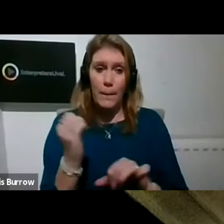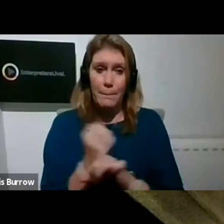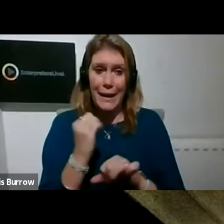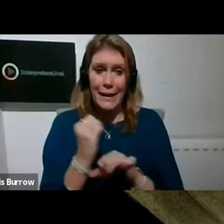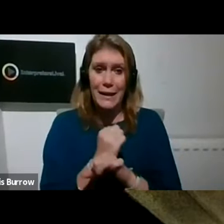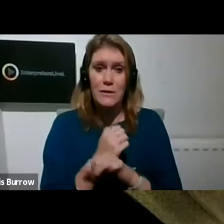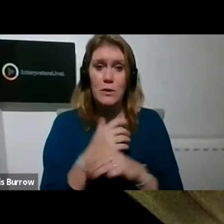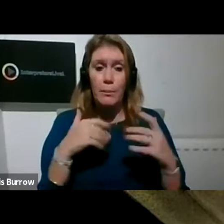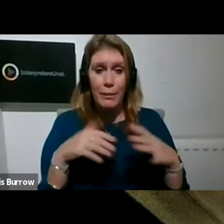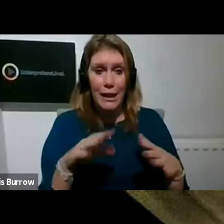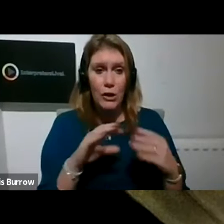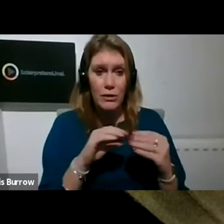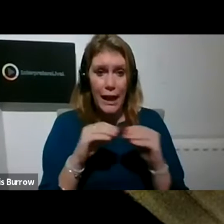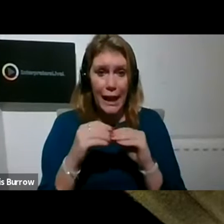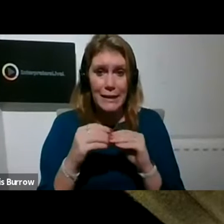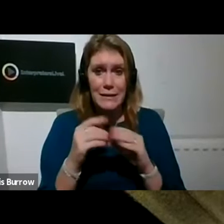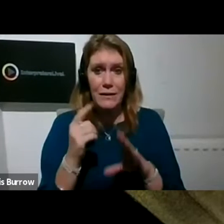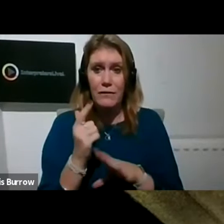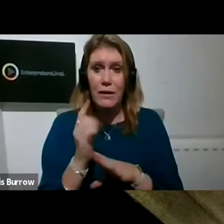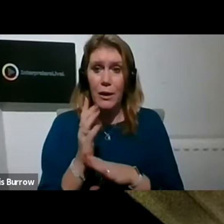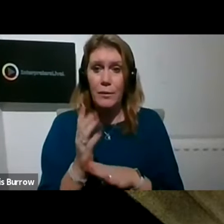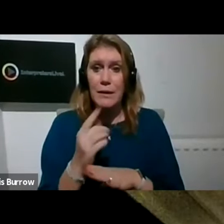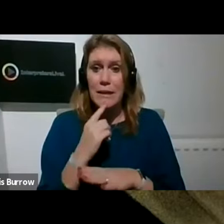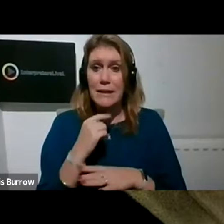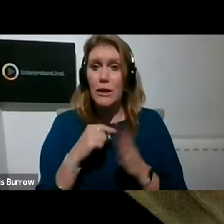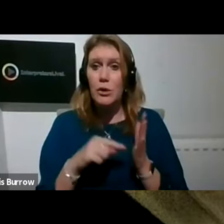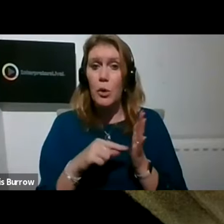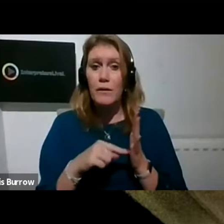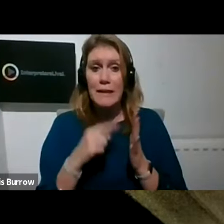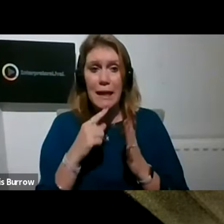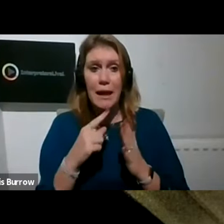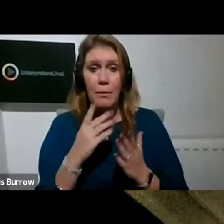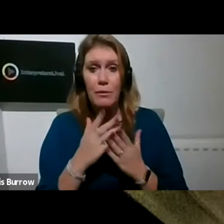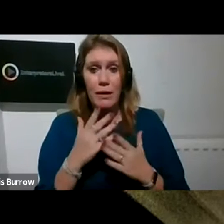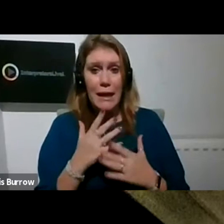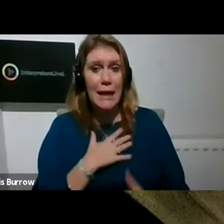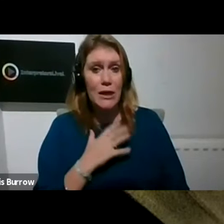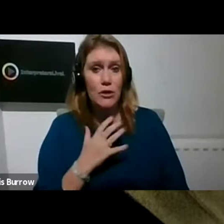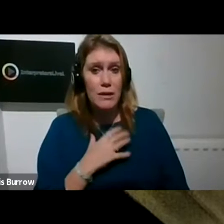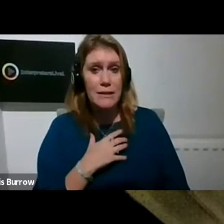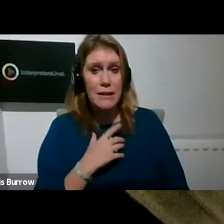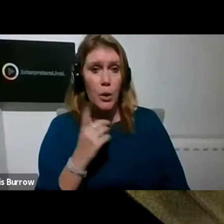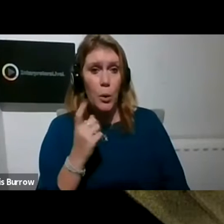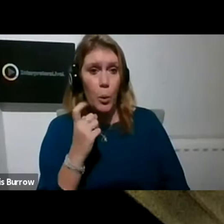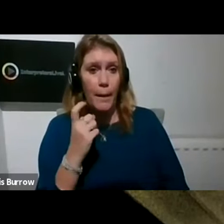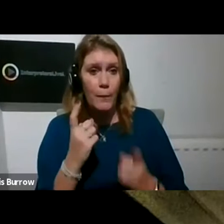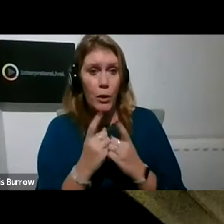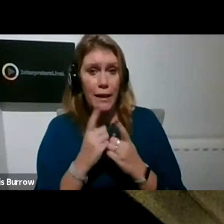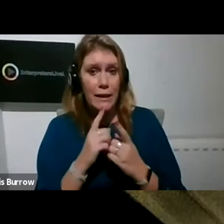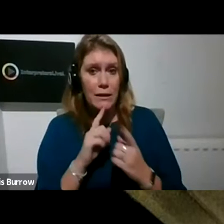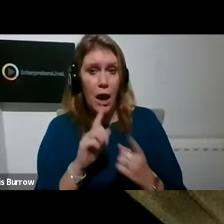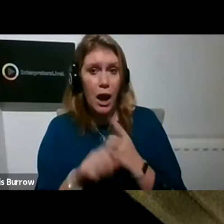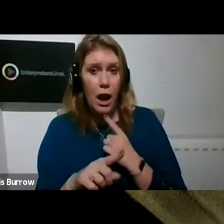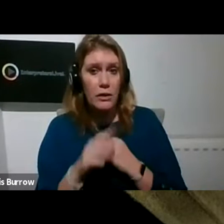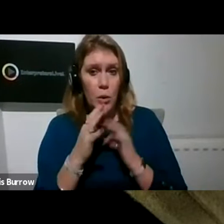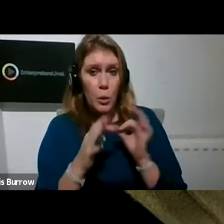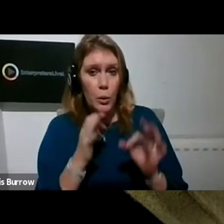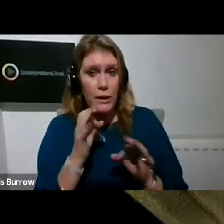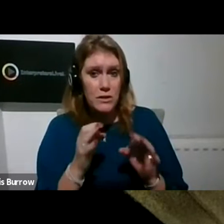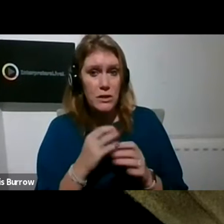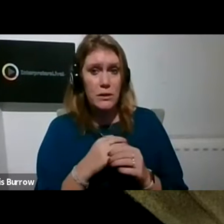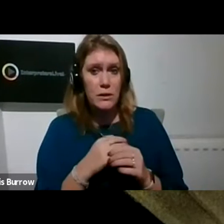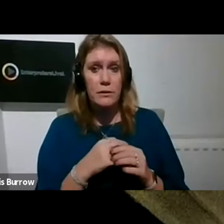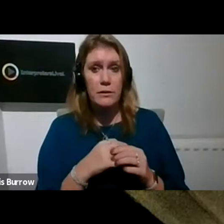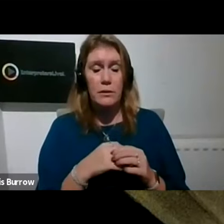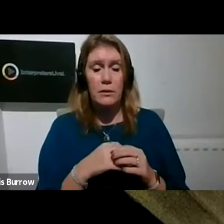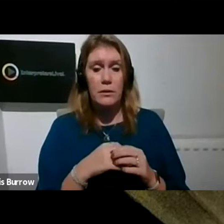work on Zoom coming. I'd be really interested just to get one more thing in answer to your question of